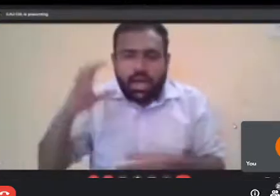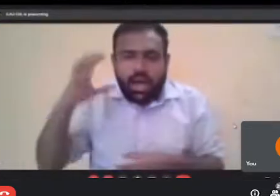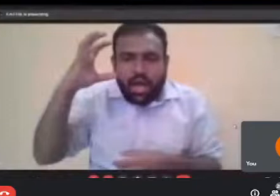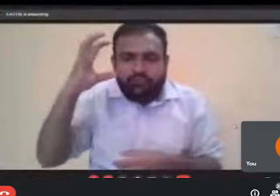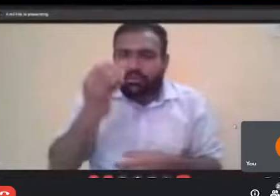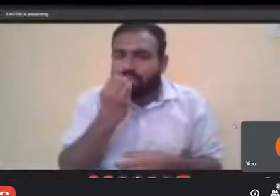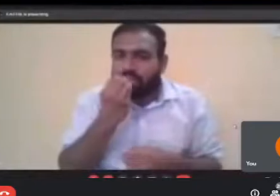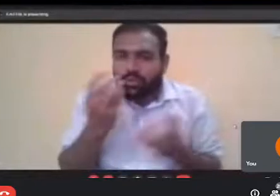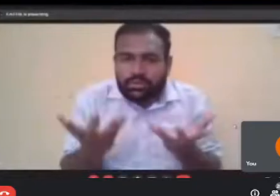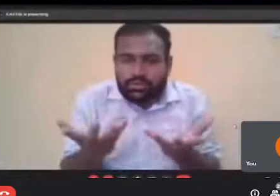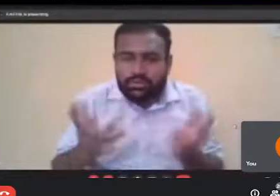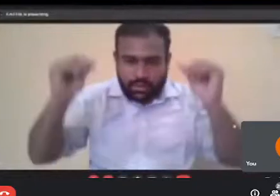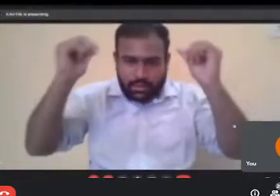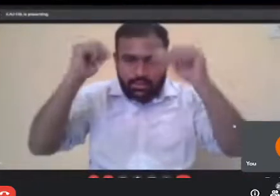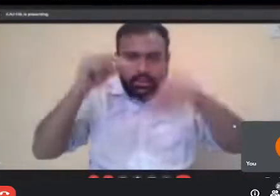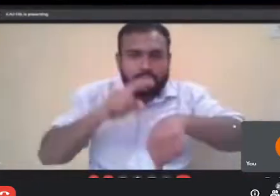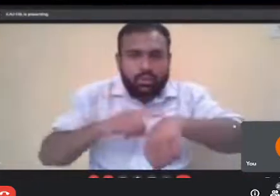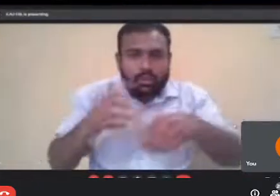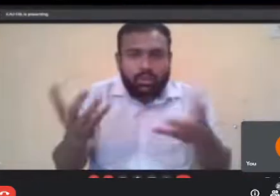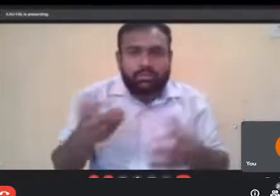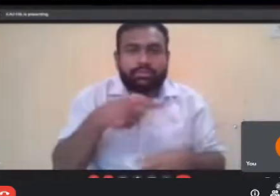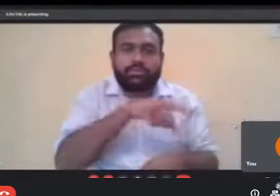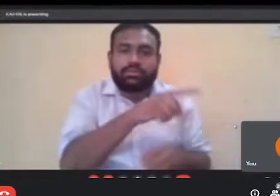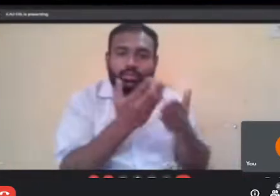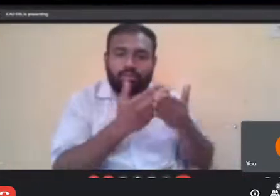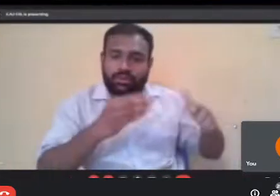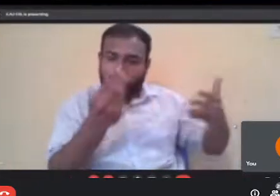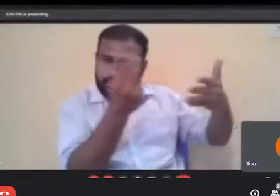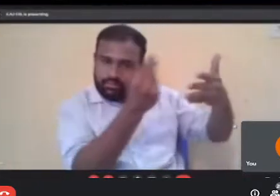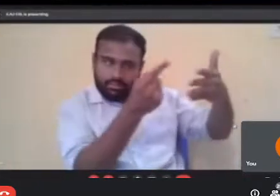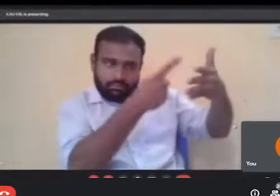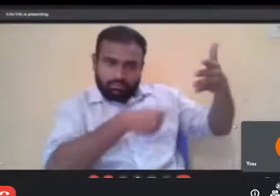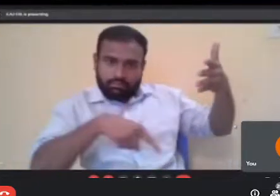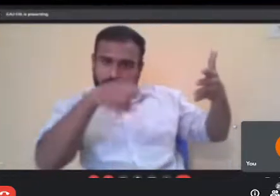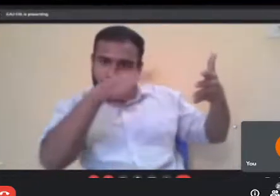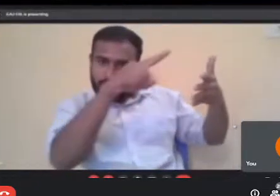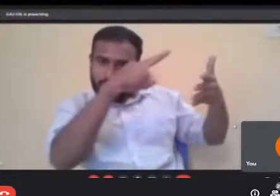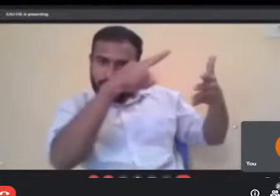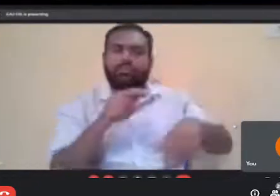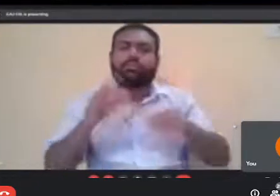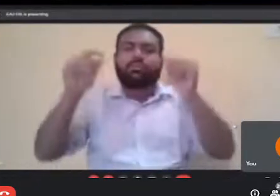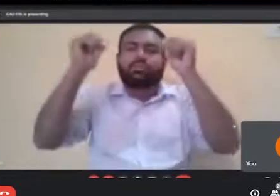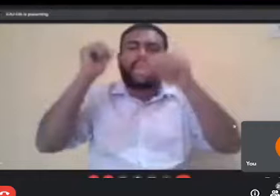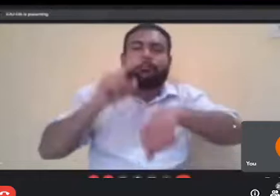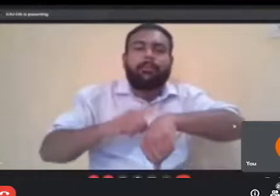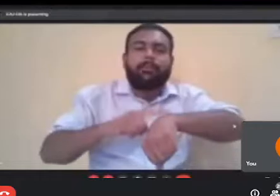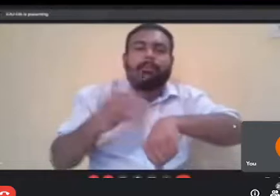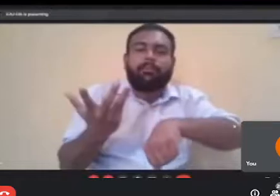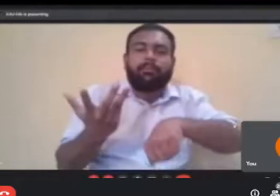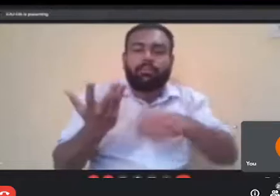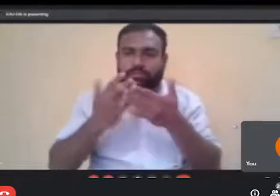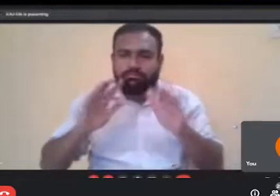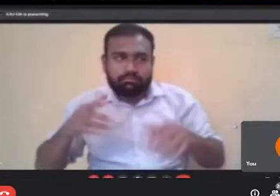time is birth? What time is breakfast? What time is bath time? What time is play time? And the children